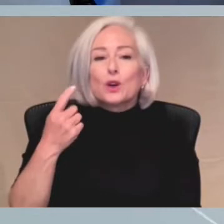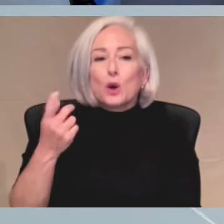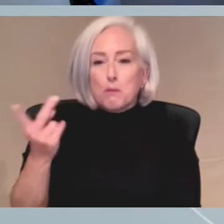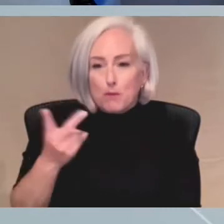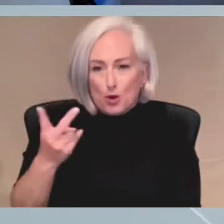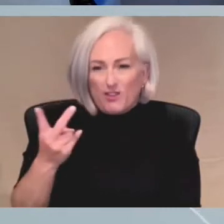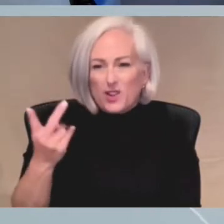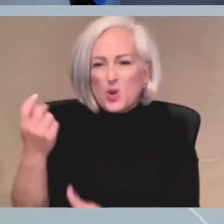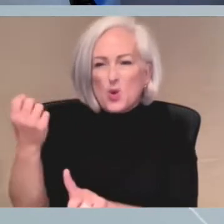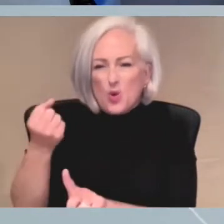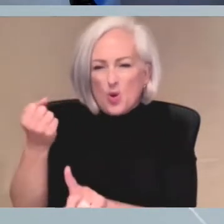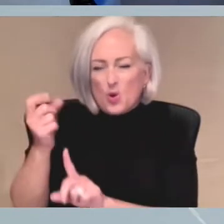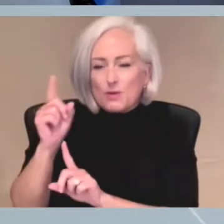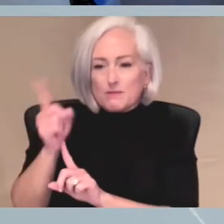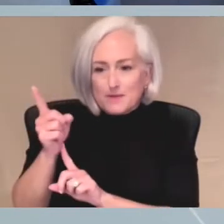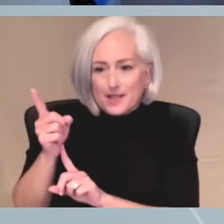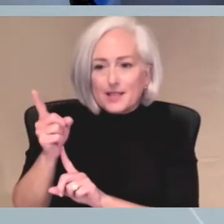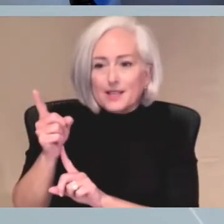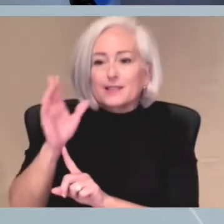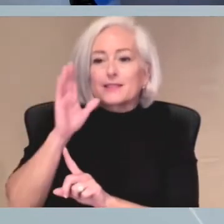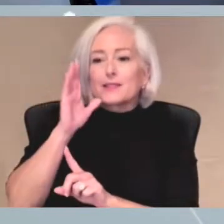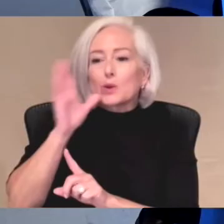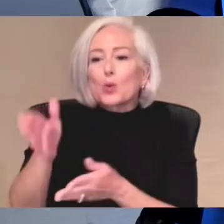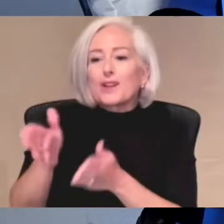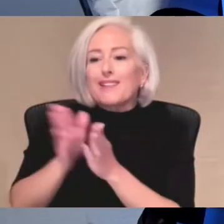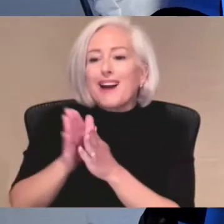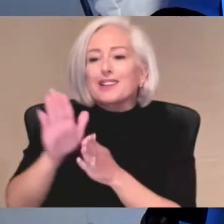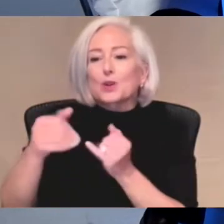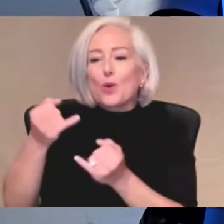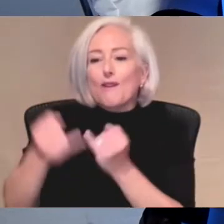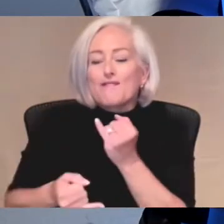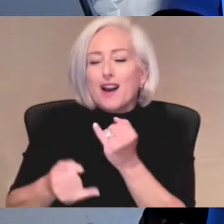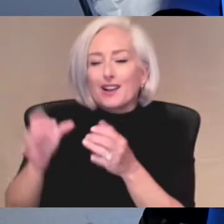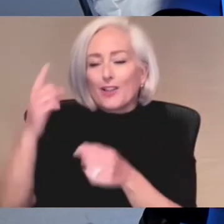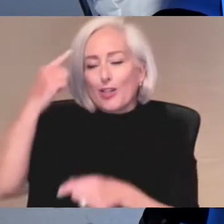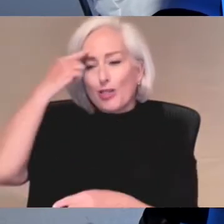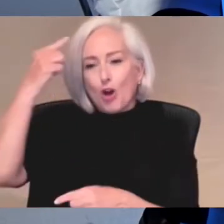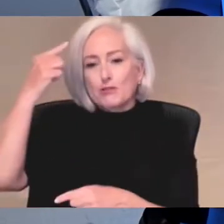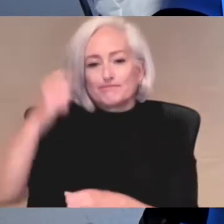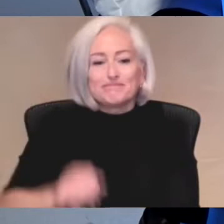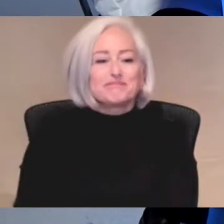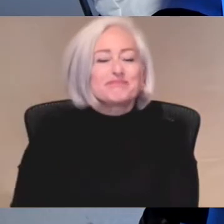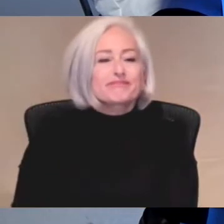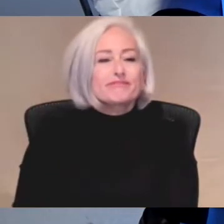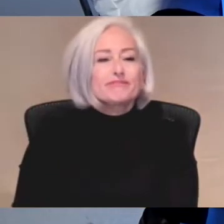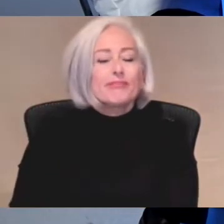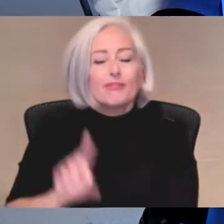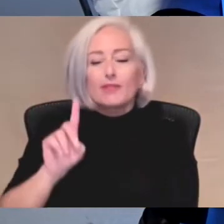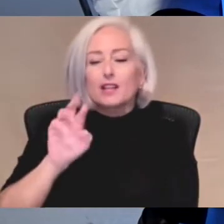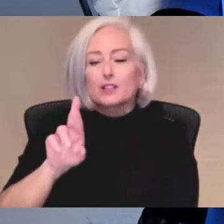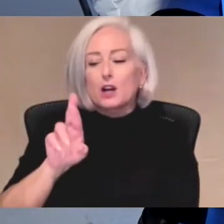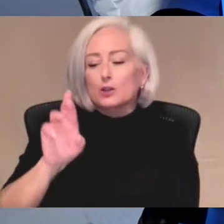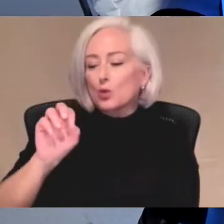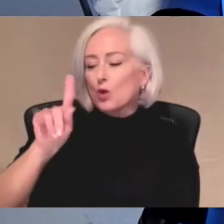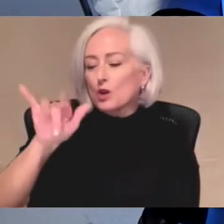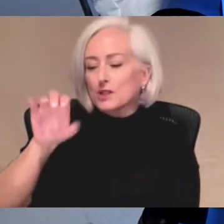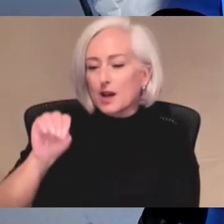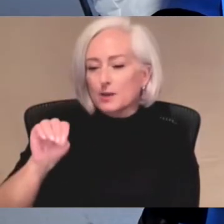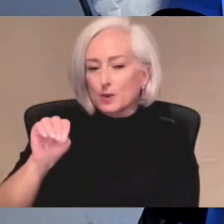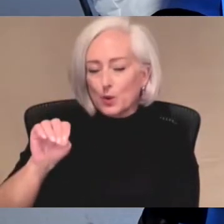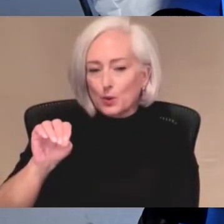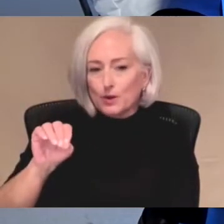your final thoughts. But Dr. Rotondo, before we get to them, could you tell